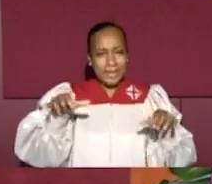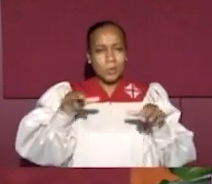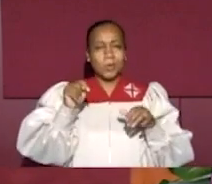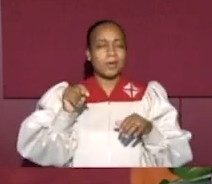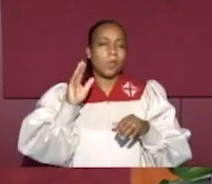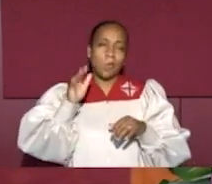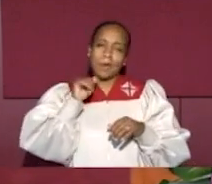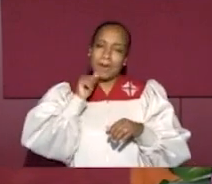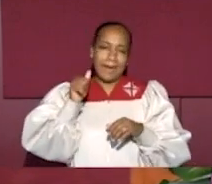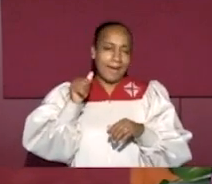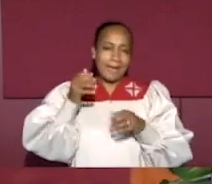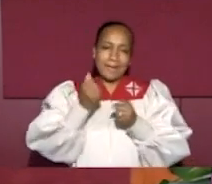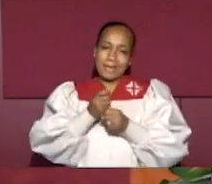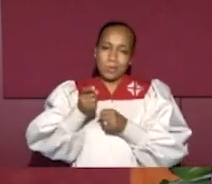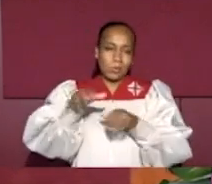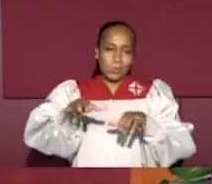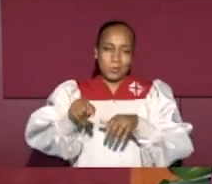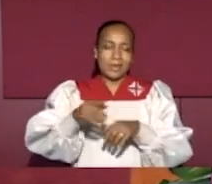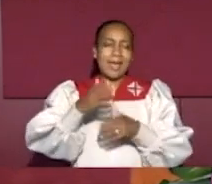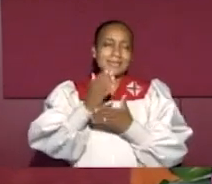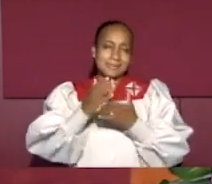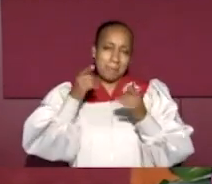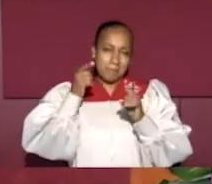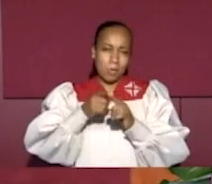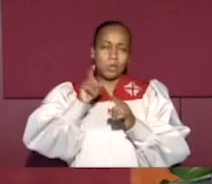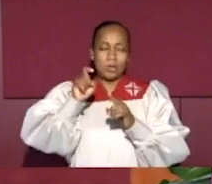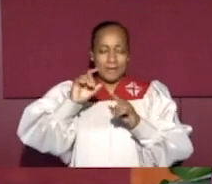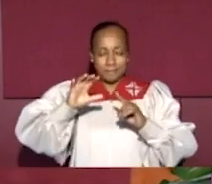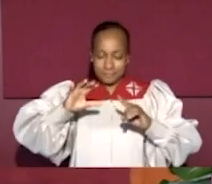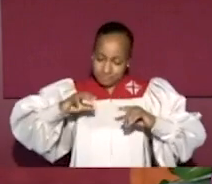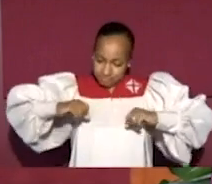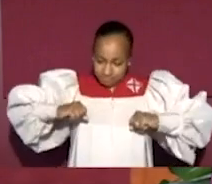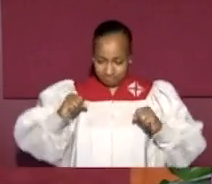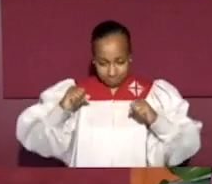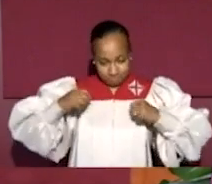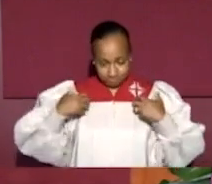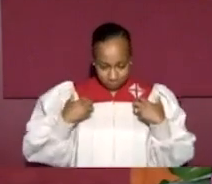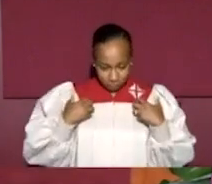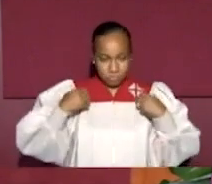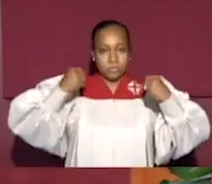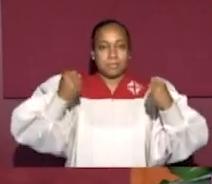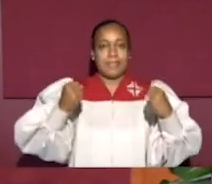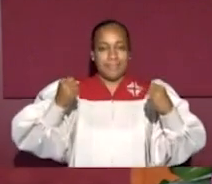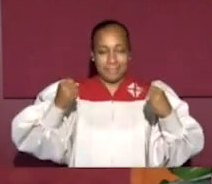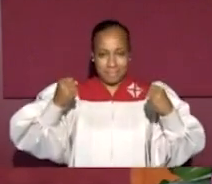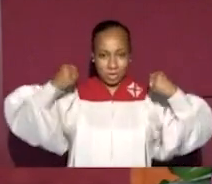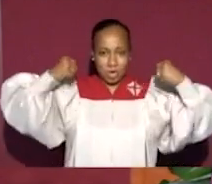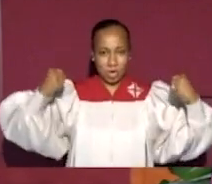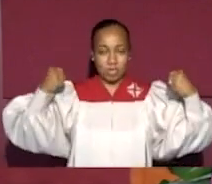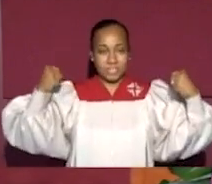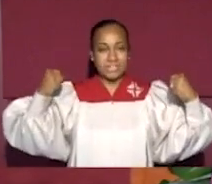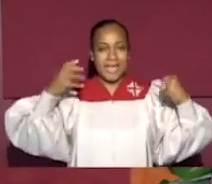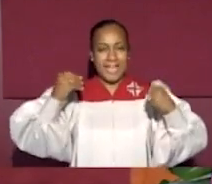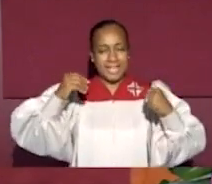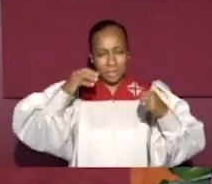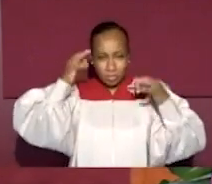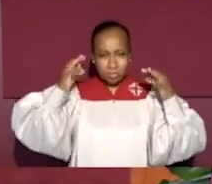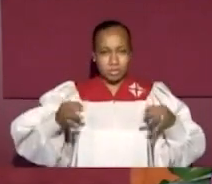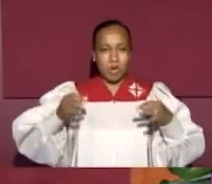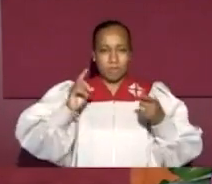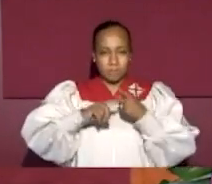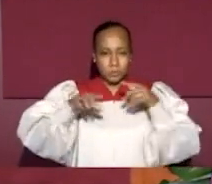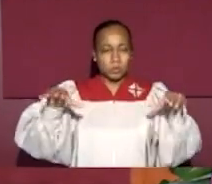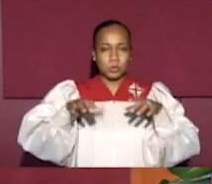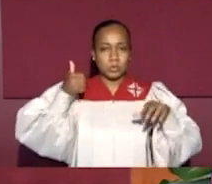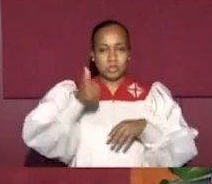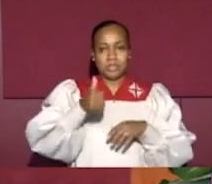it. At some point, you have to muster up the strength and the courage and the resolve to do